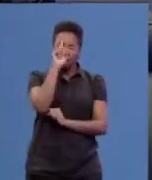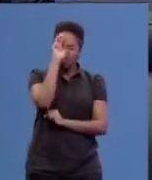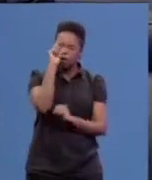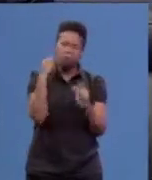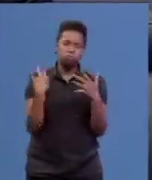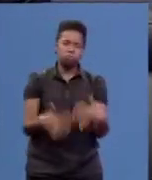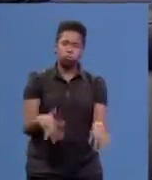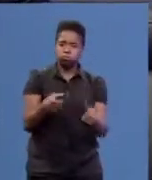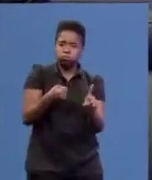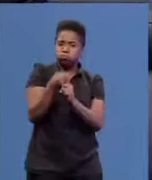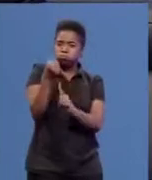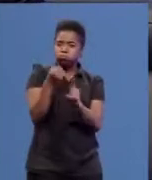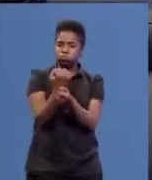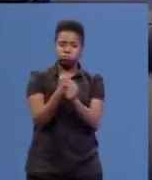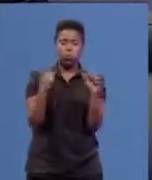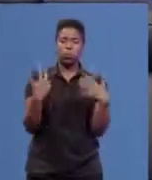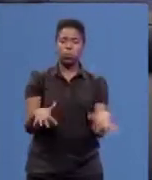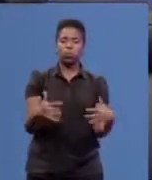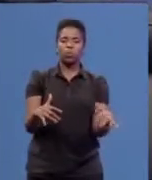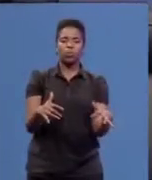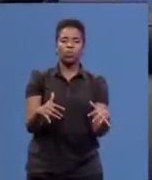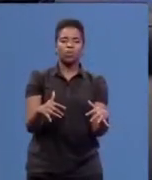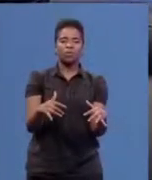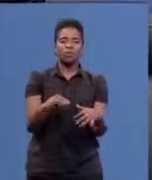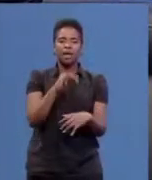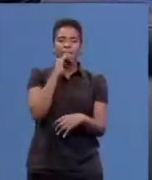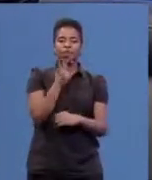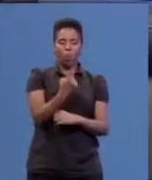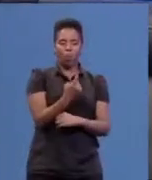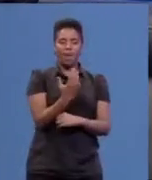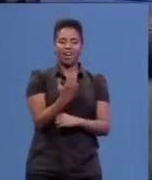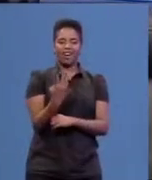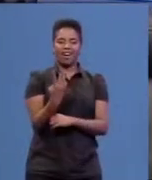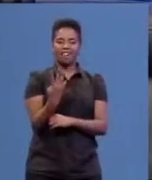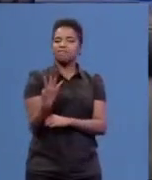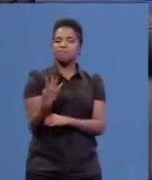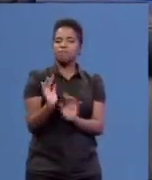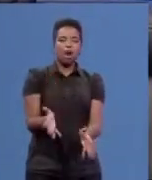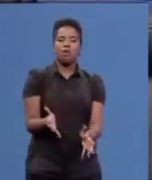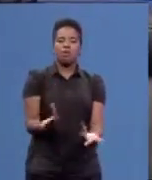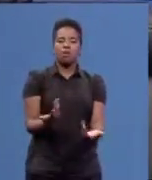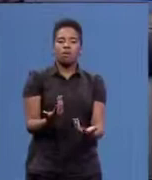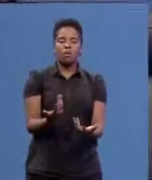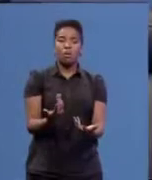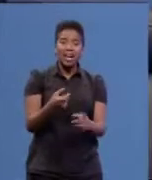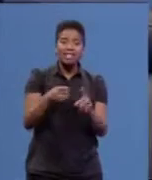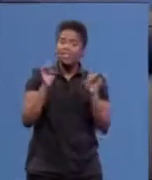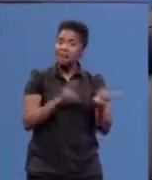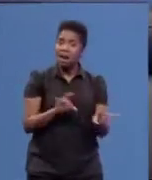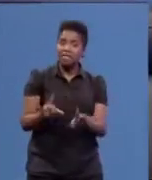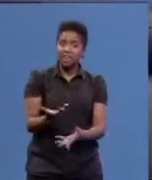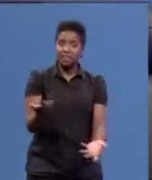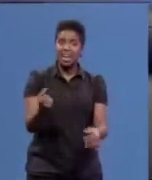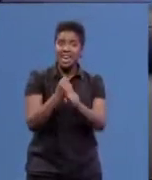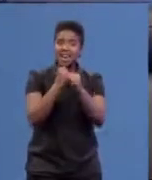immensely. And Tata Mandela masingamveli simlocate ngo-99 uphuma kwakhe okanye ngo-94 by president kwakhe. Tata Mandela suffered.